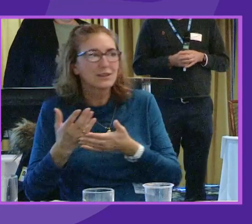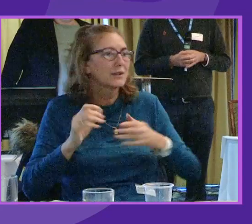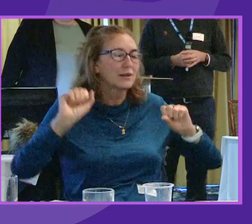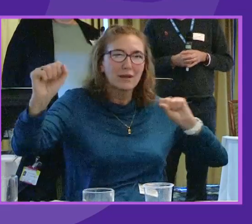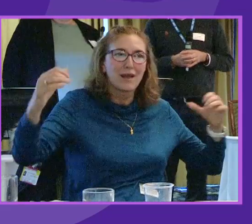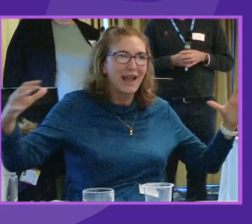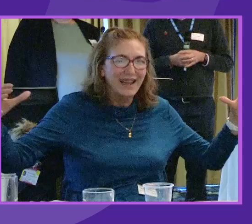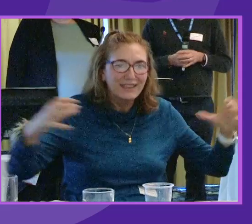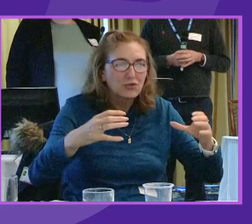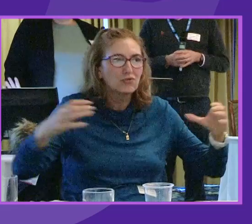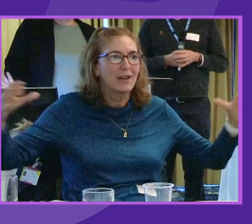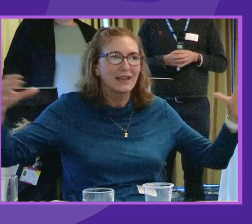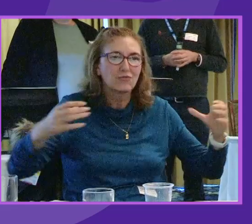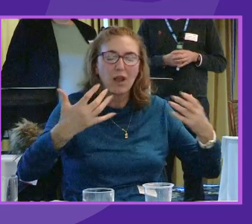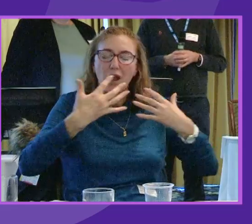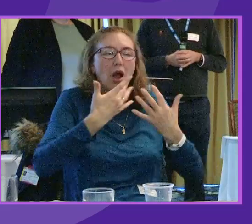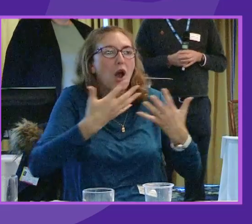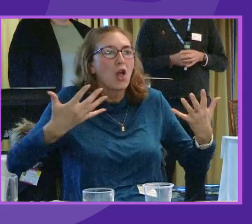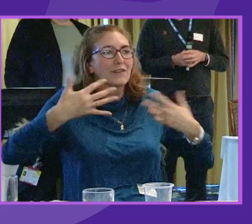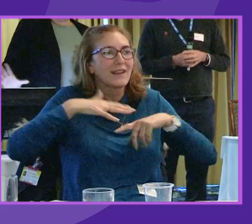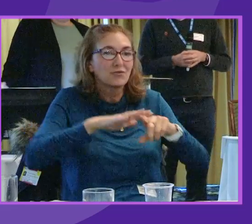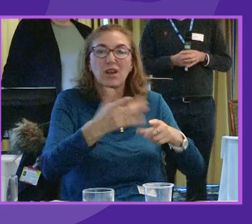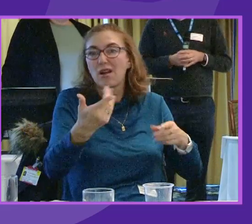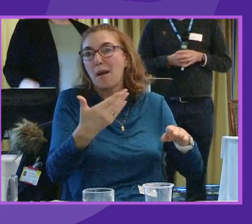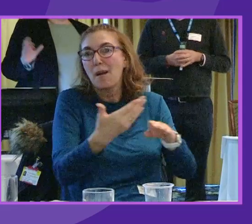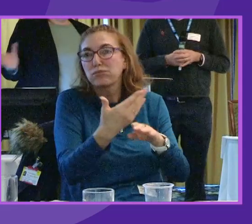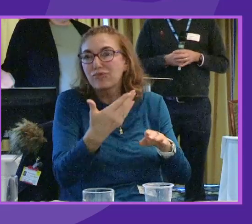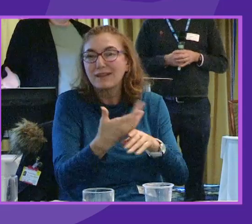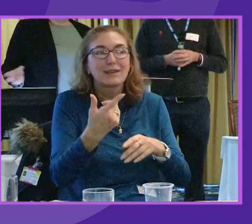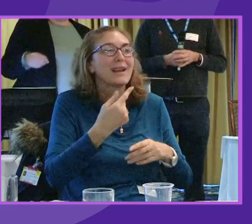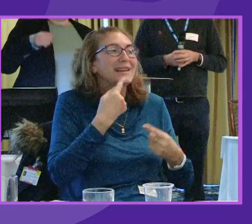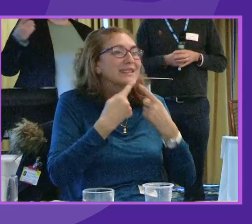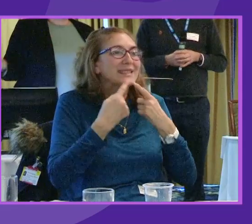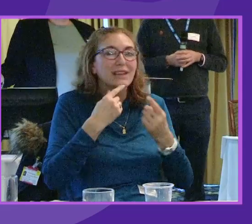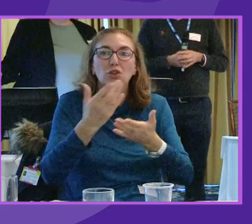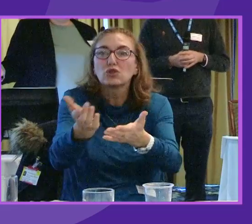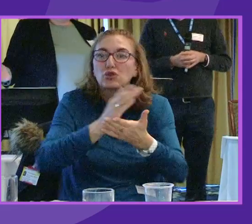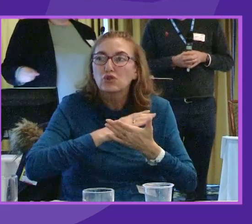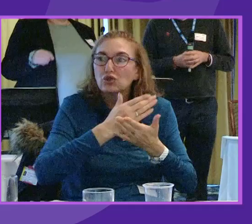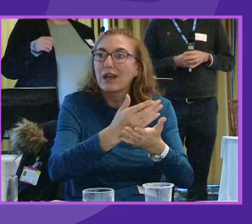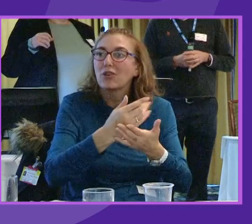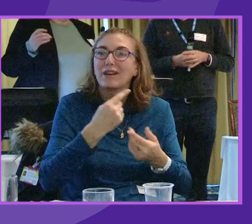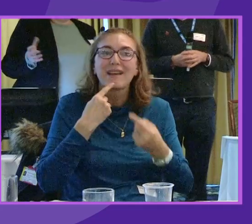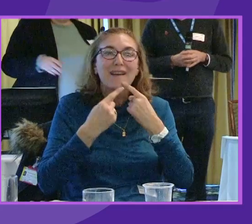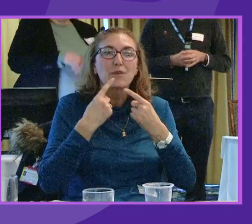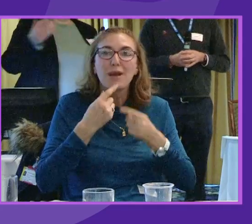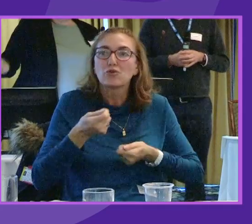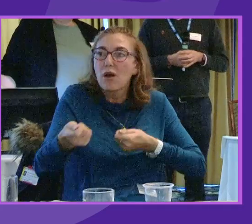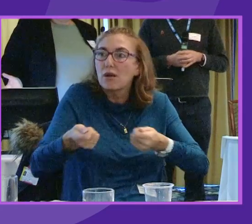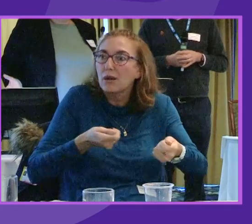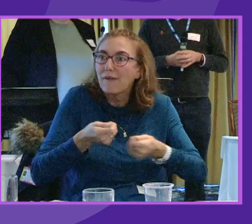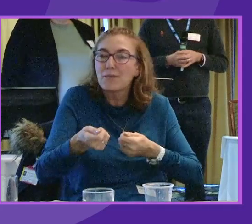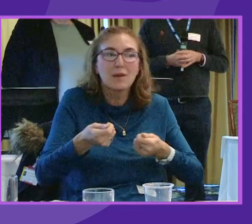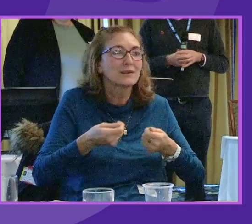whole workforce and values and all sorts of stuff that we're integrating there. There's also very practical stuff around data sharing, information